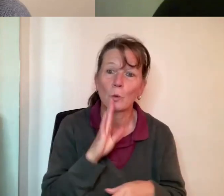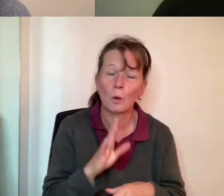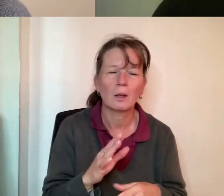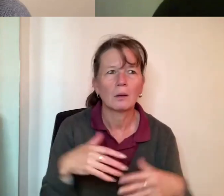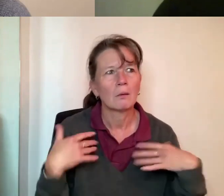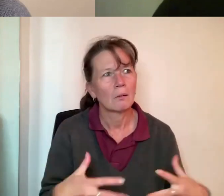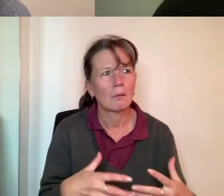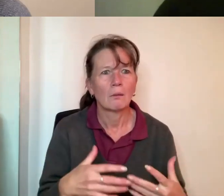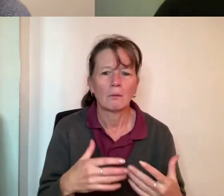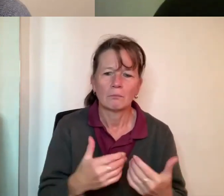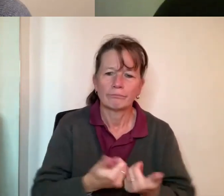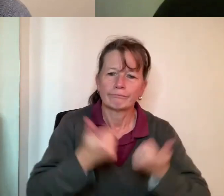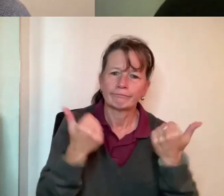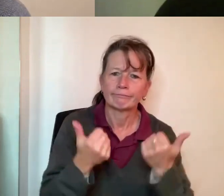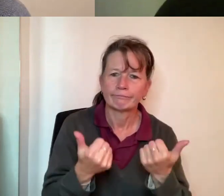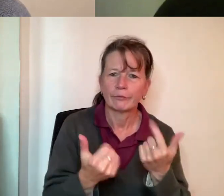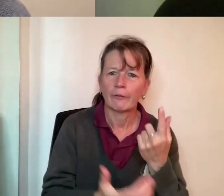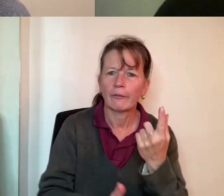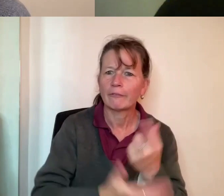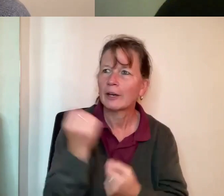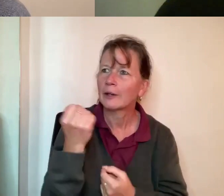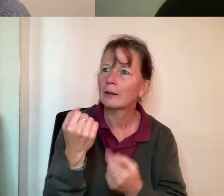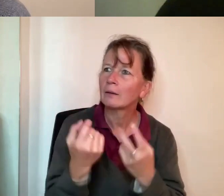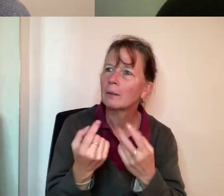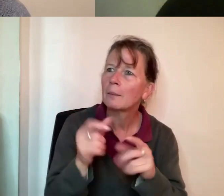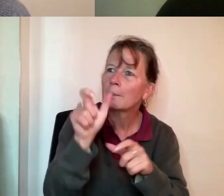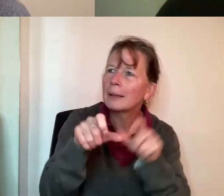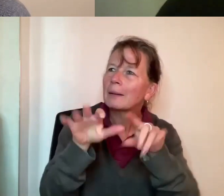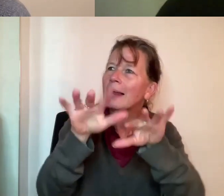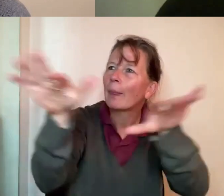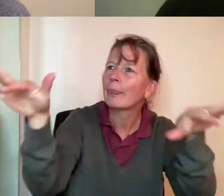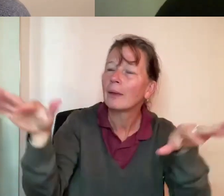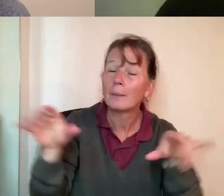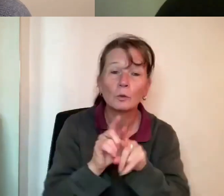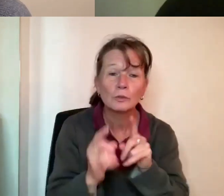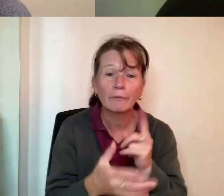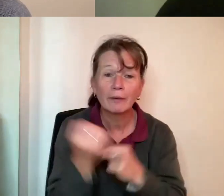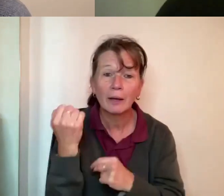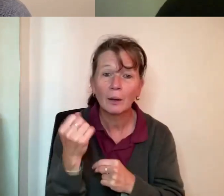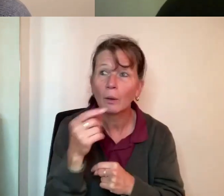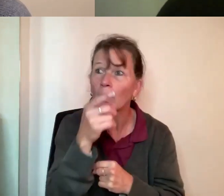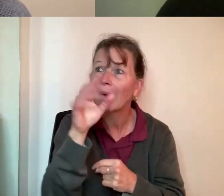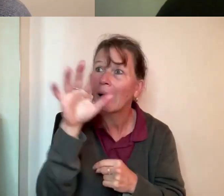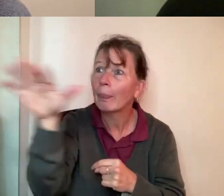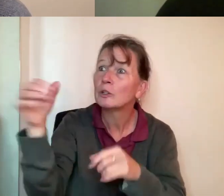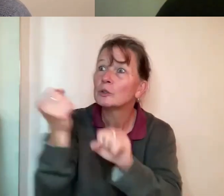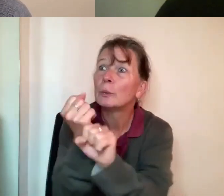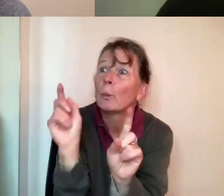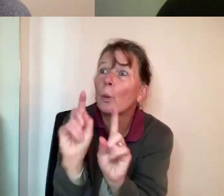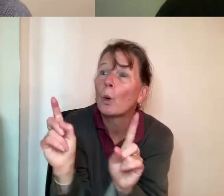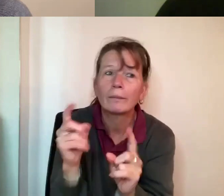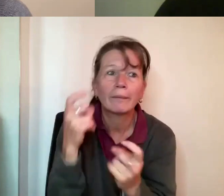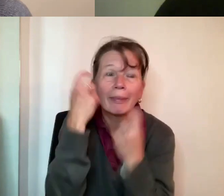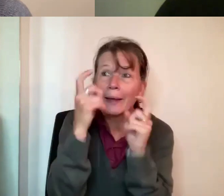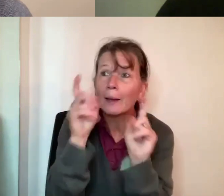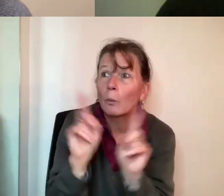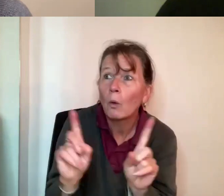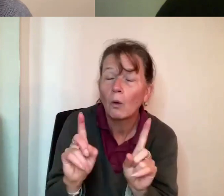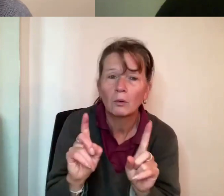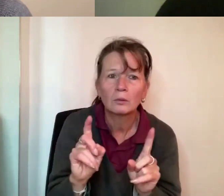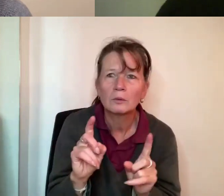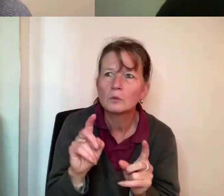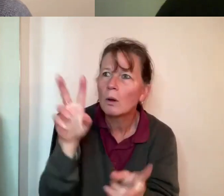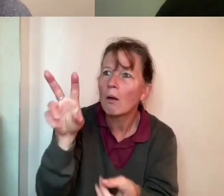out not only who's out there, but also what people are up to and what people are thinking, and getting a sense of